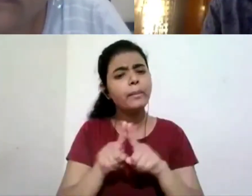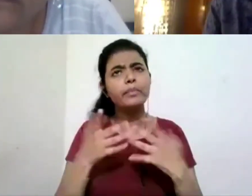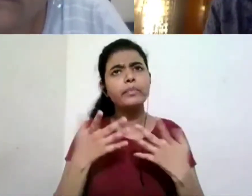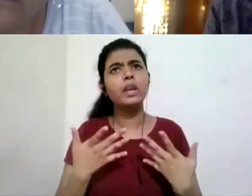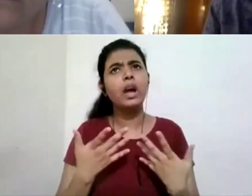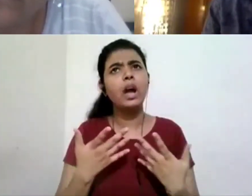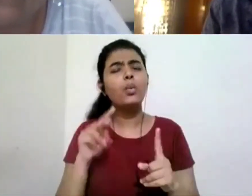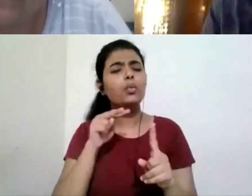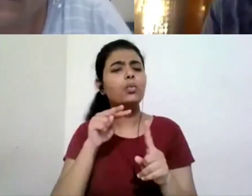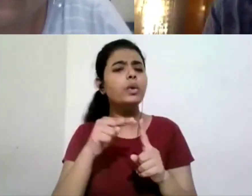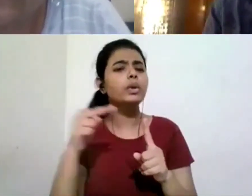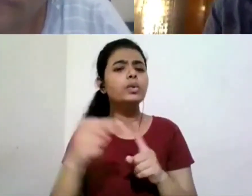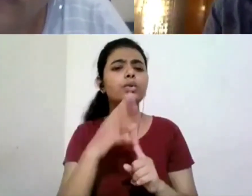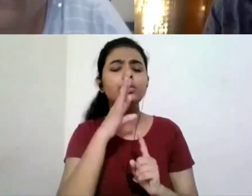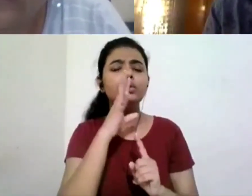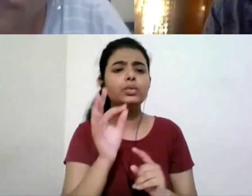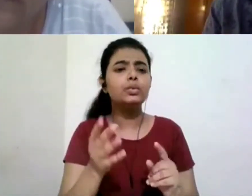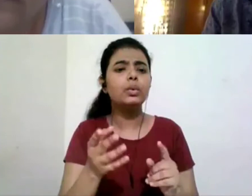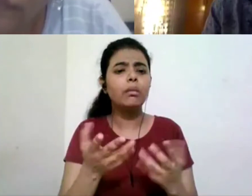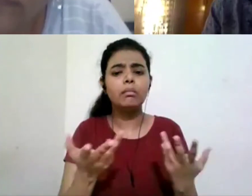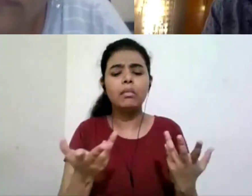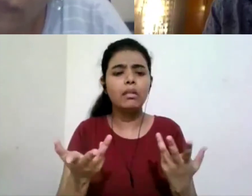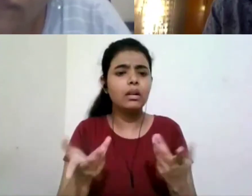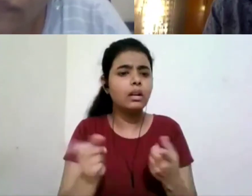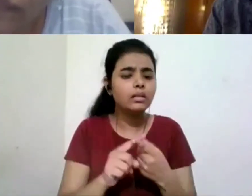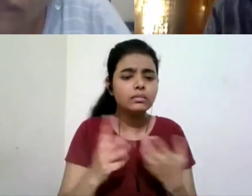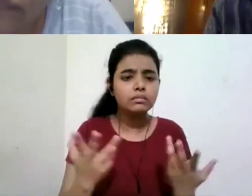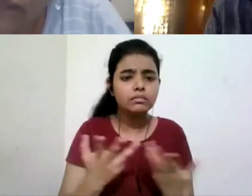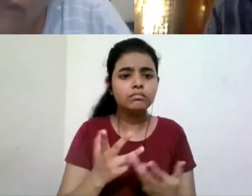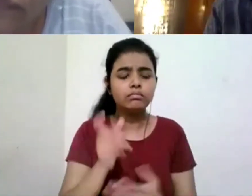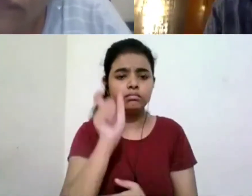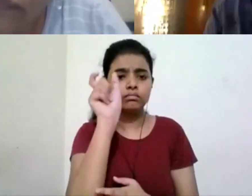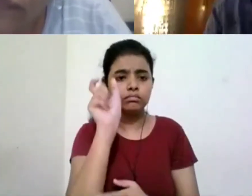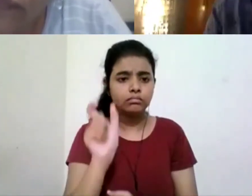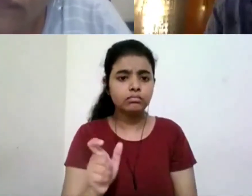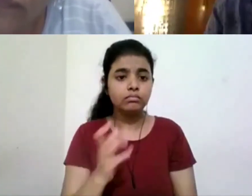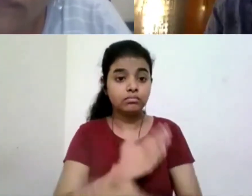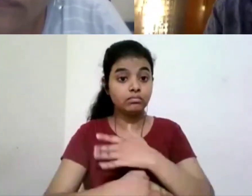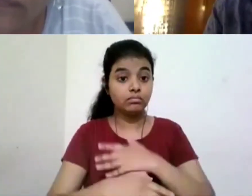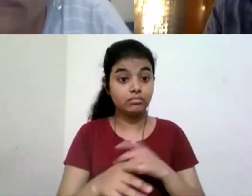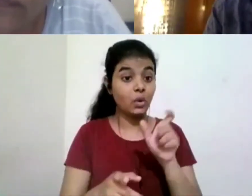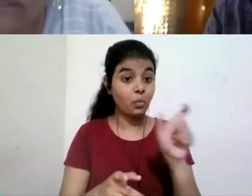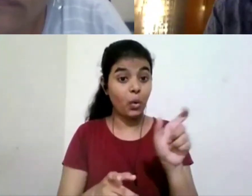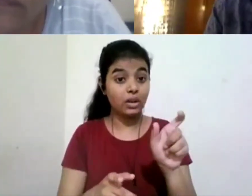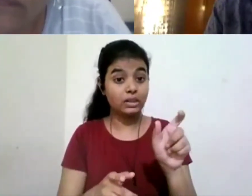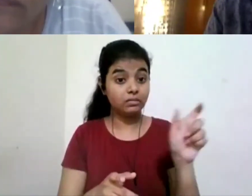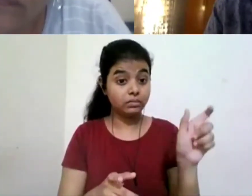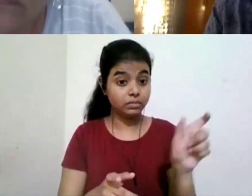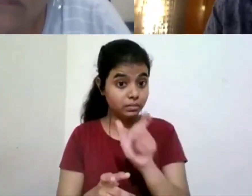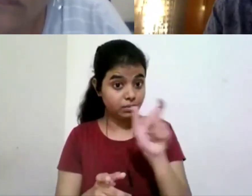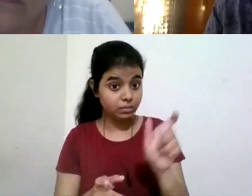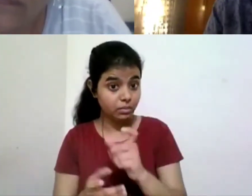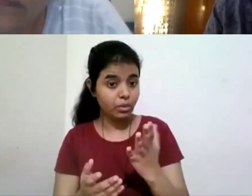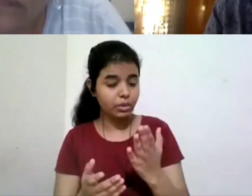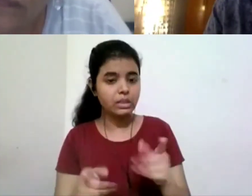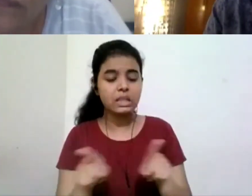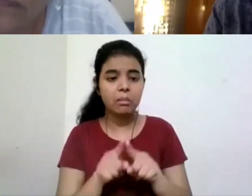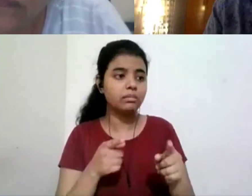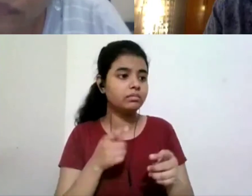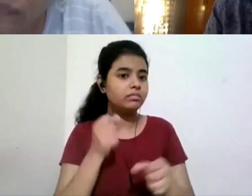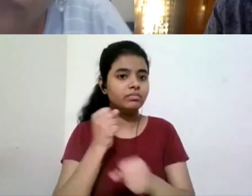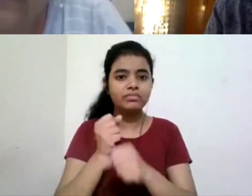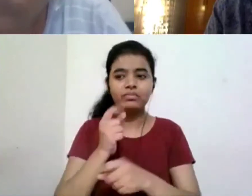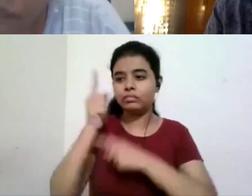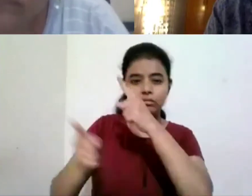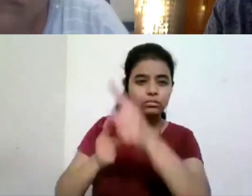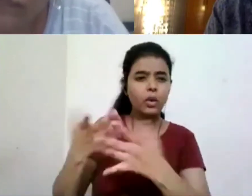metaphorical use of disability word or the words disability. So the way we critique the government or sometimes